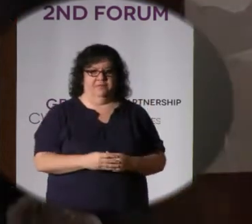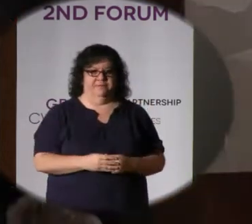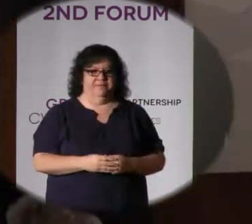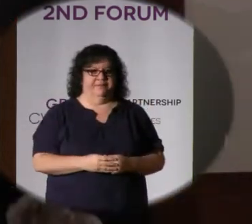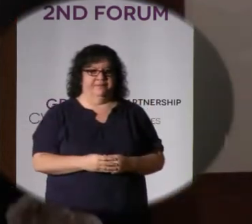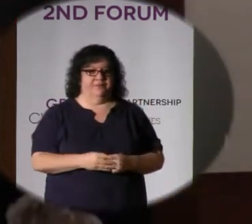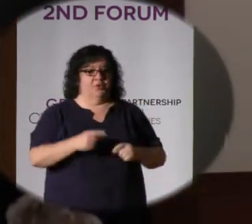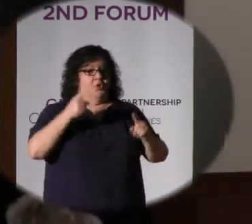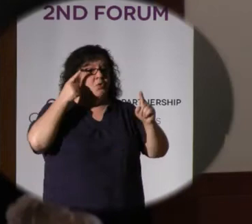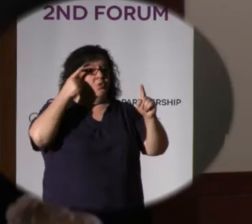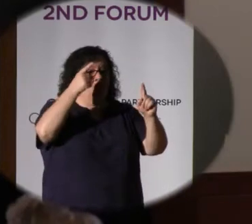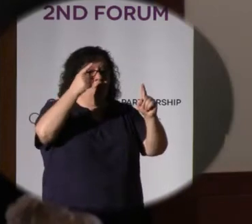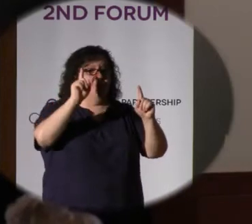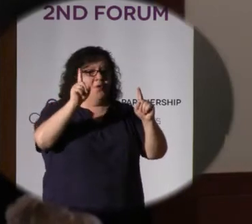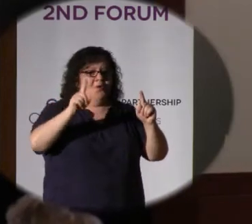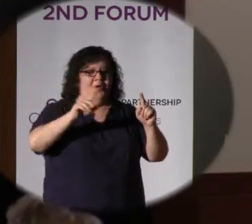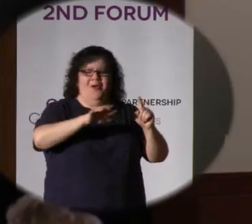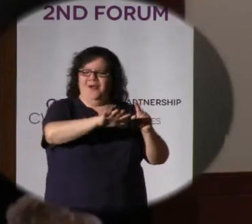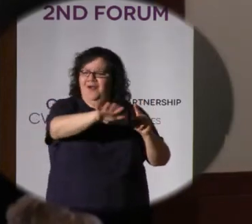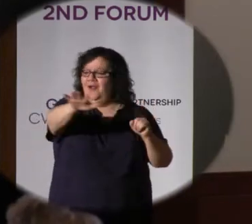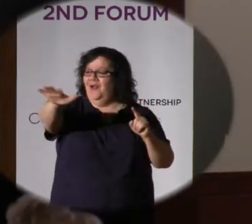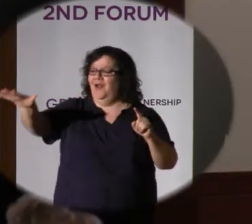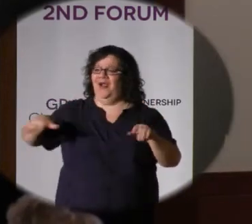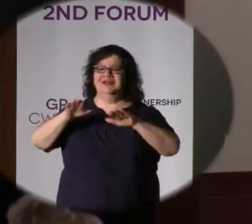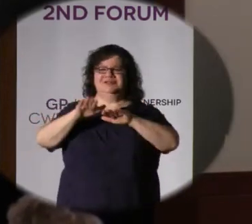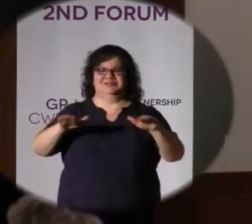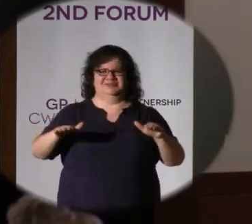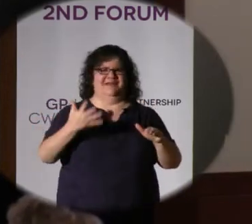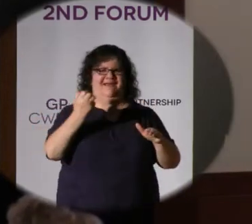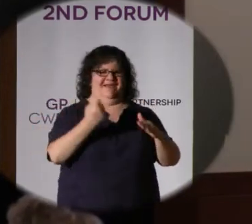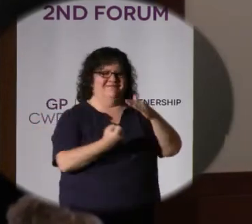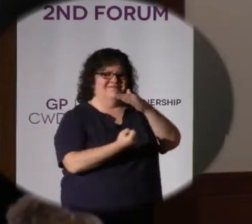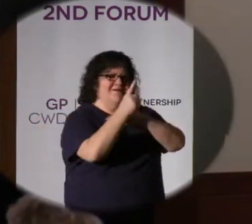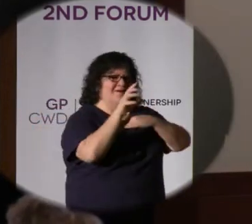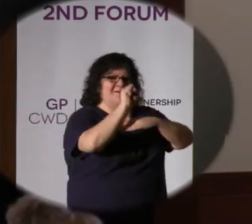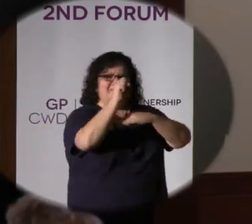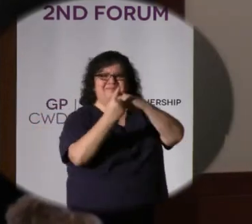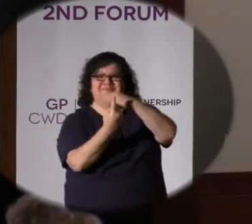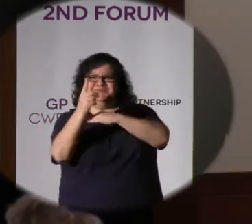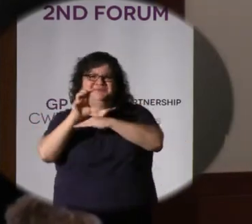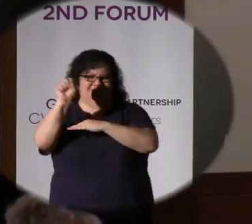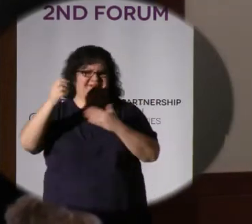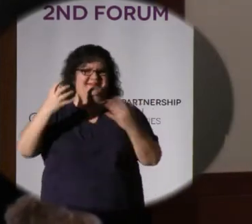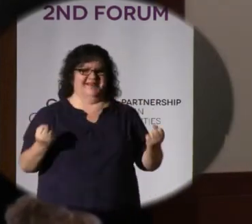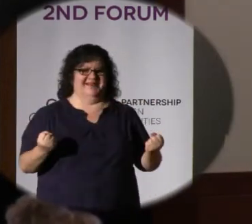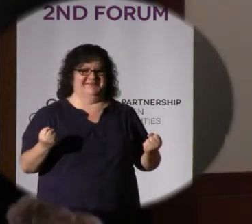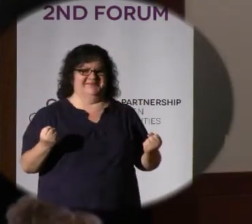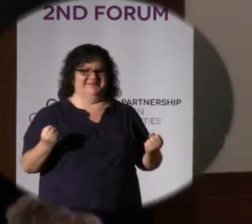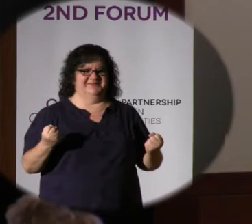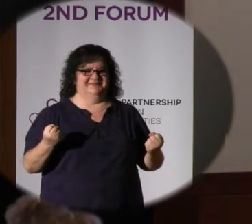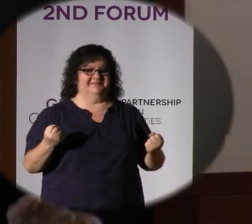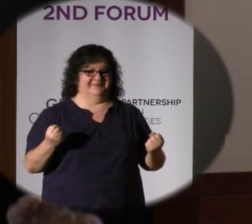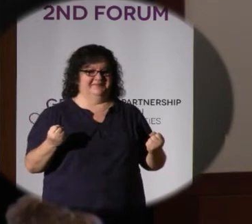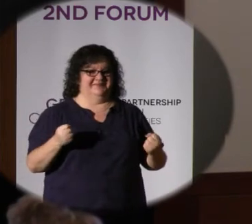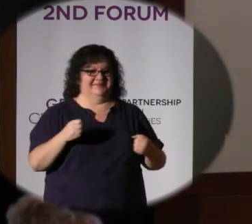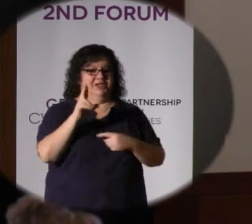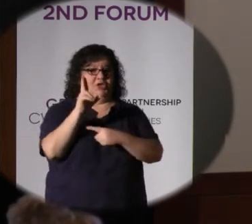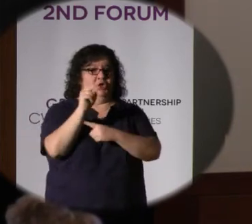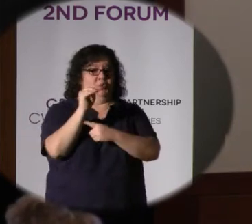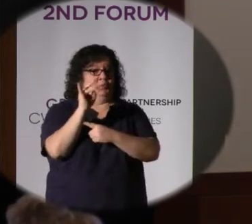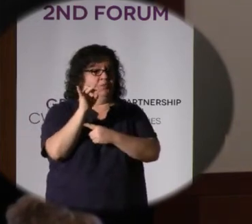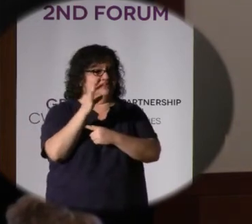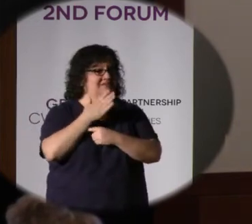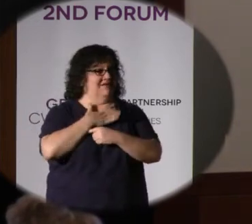As an organization, we are committed to collaboration and partnerships. The world for children